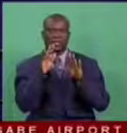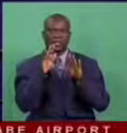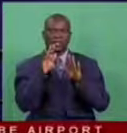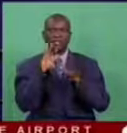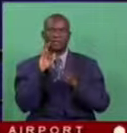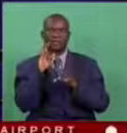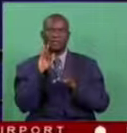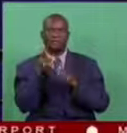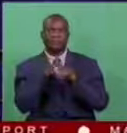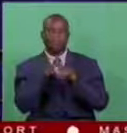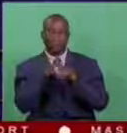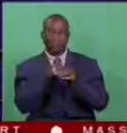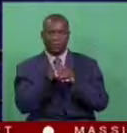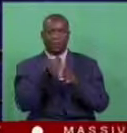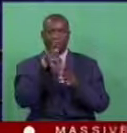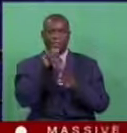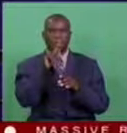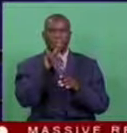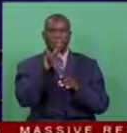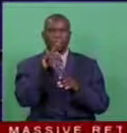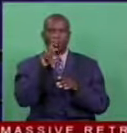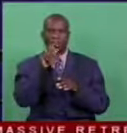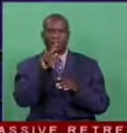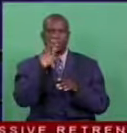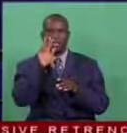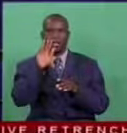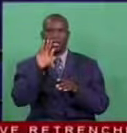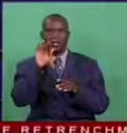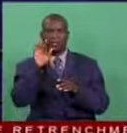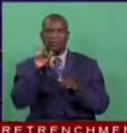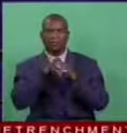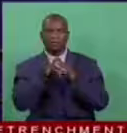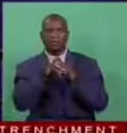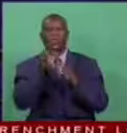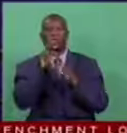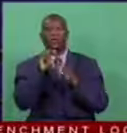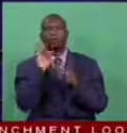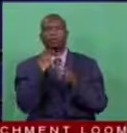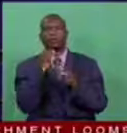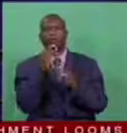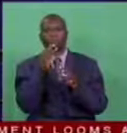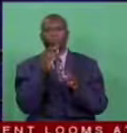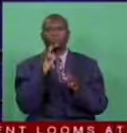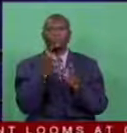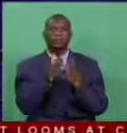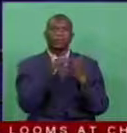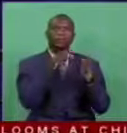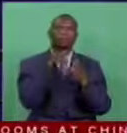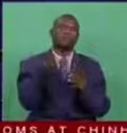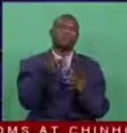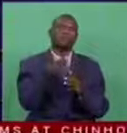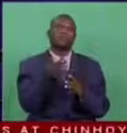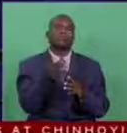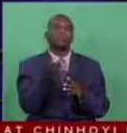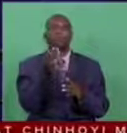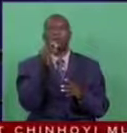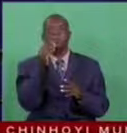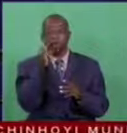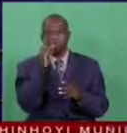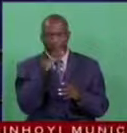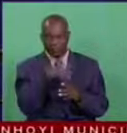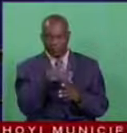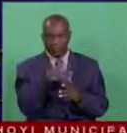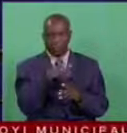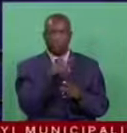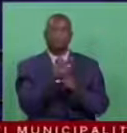to play. As you already know, right now globally, there are pockets where conflicts are happening. There are pockets like the recent cases